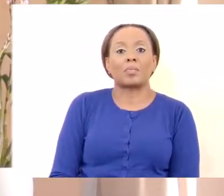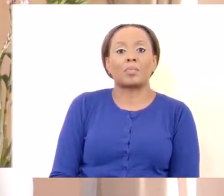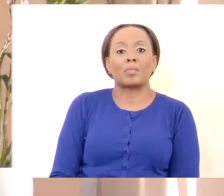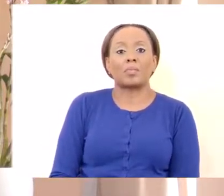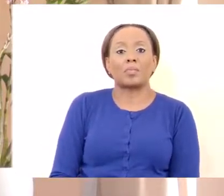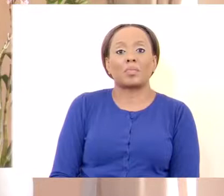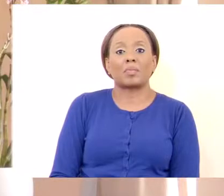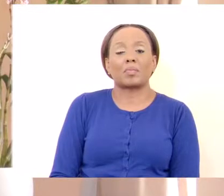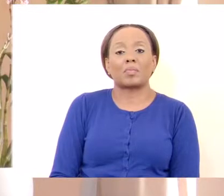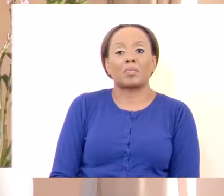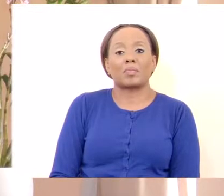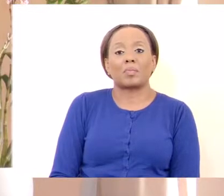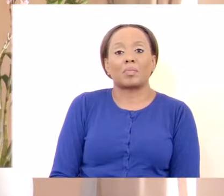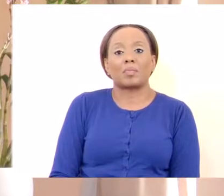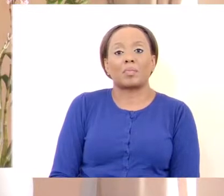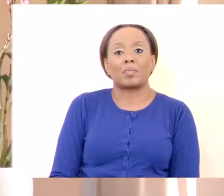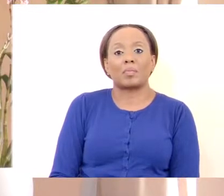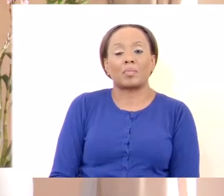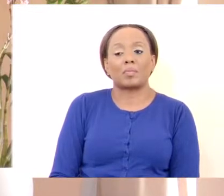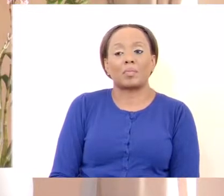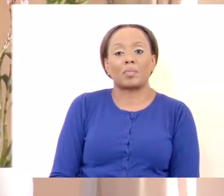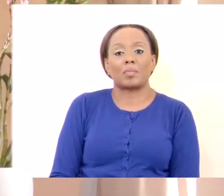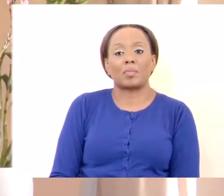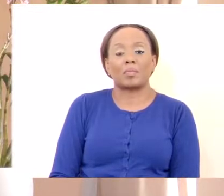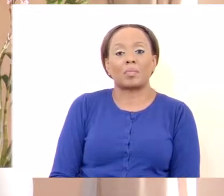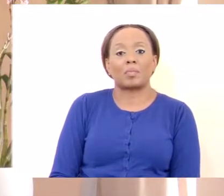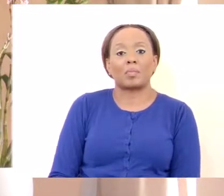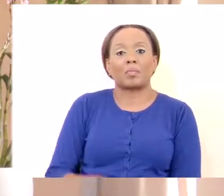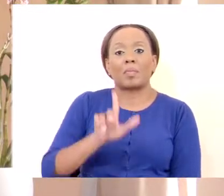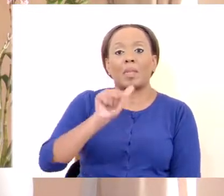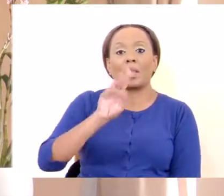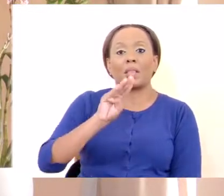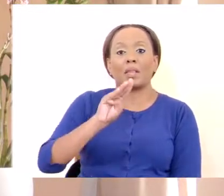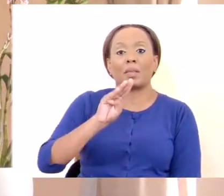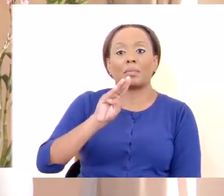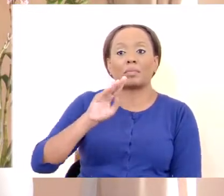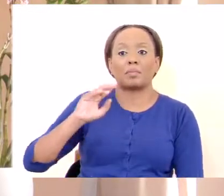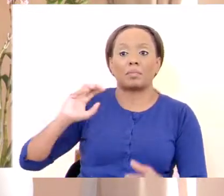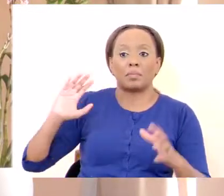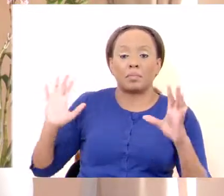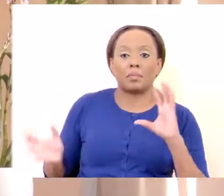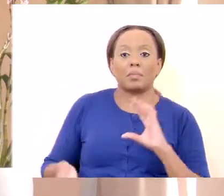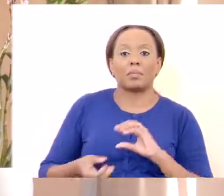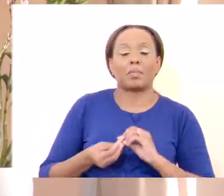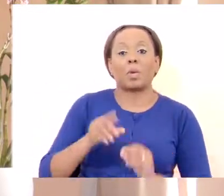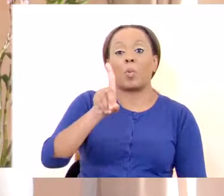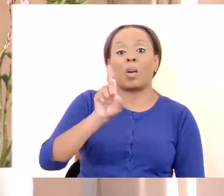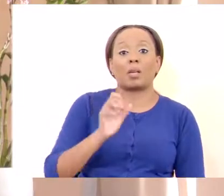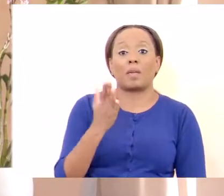The Best Dos Santos lab has now conducted a total of